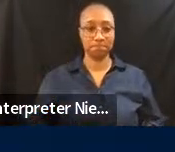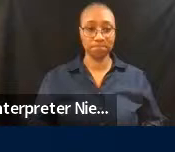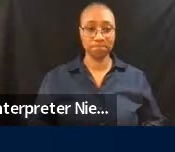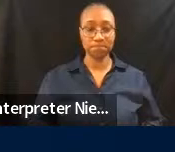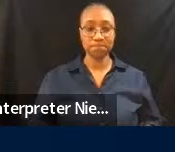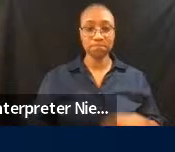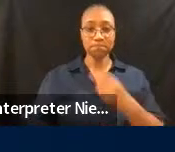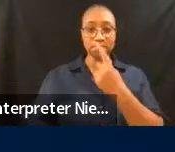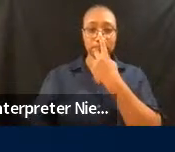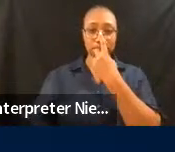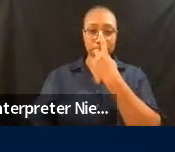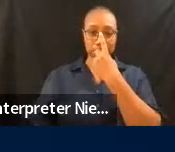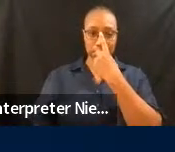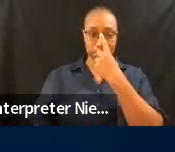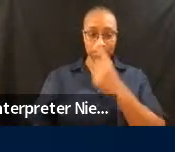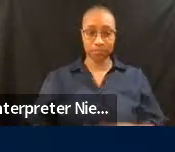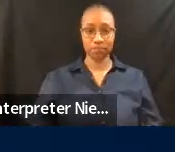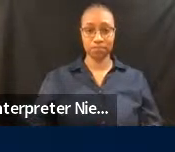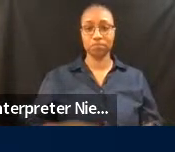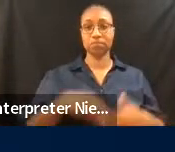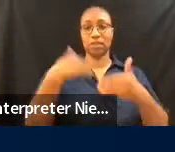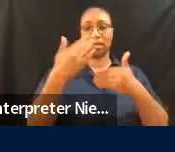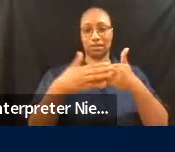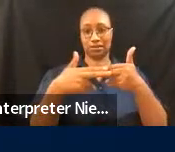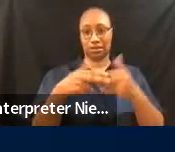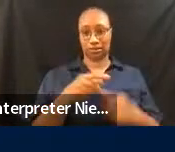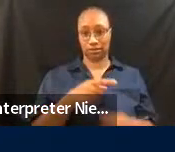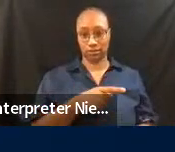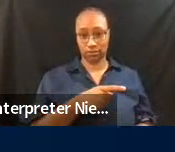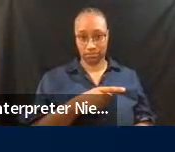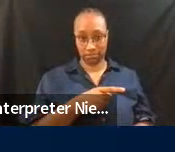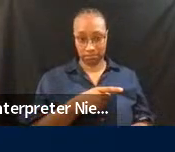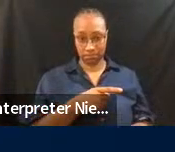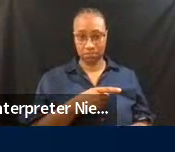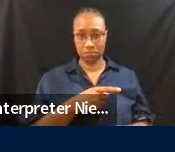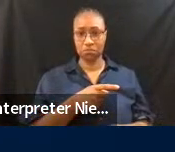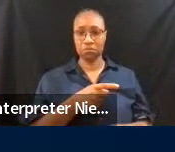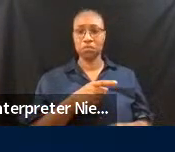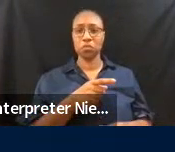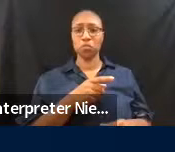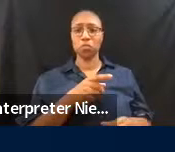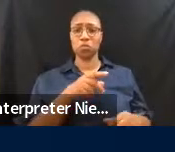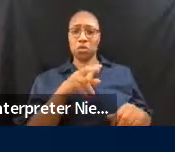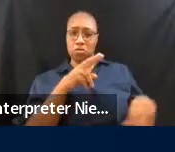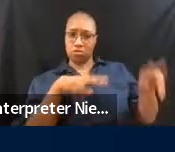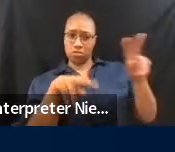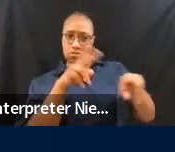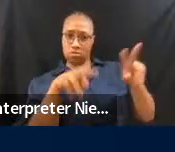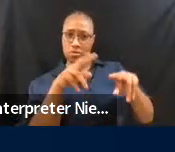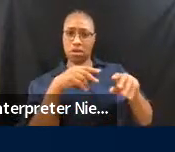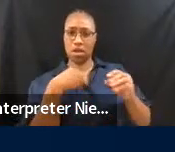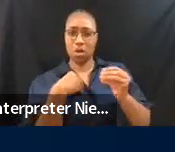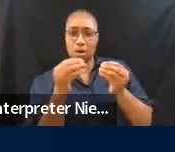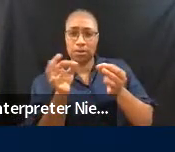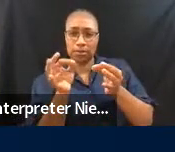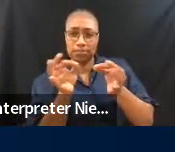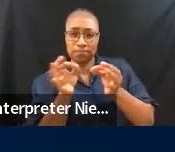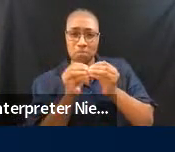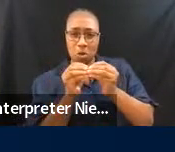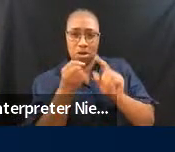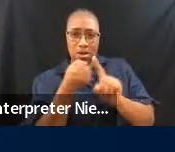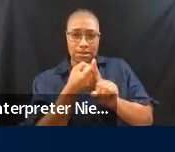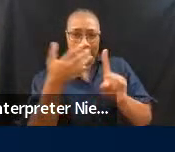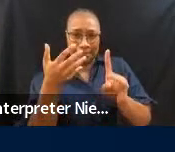All right, so I wanted to touch briefly on the advisory, non-binding guidance on prescription drug container